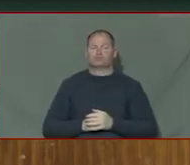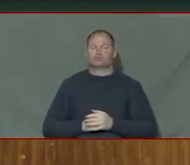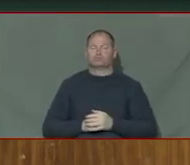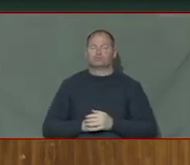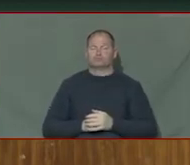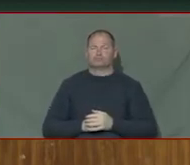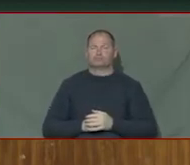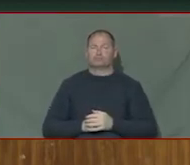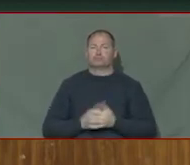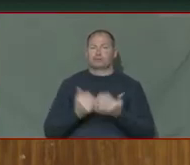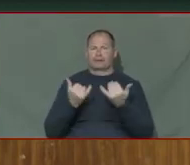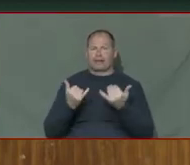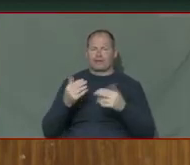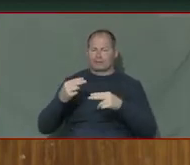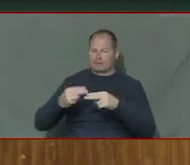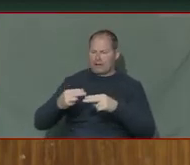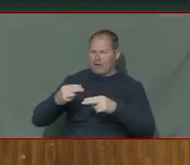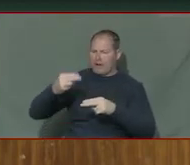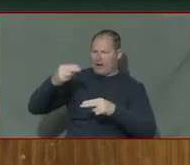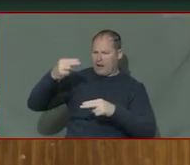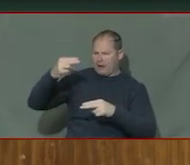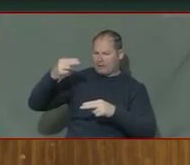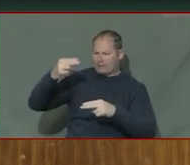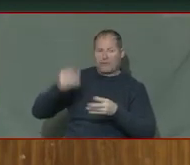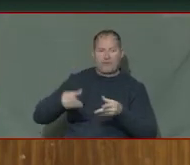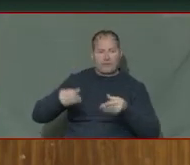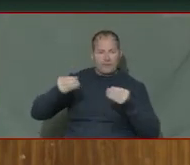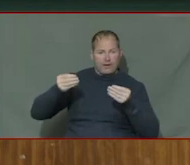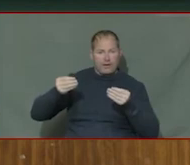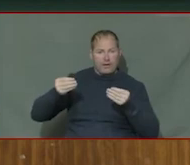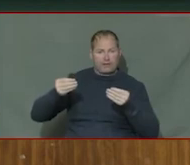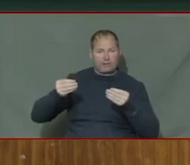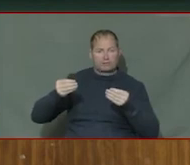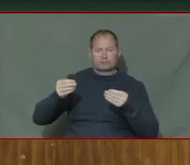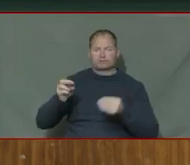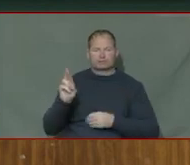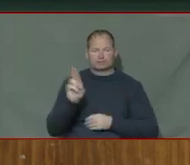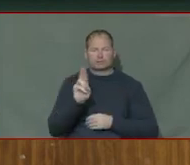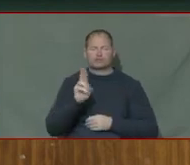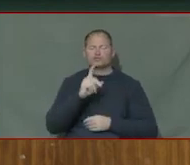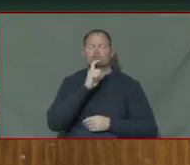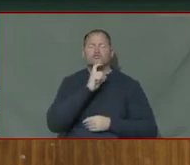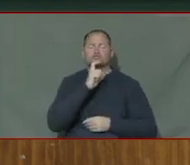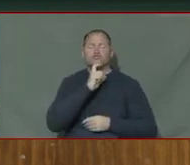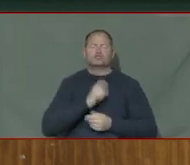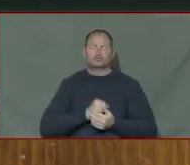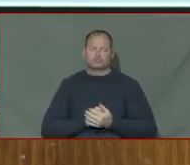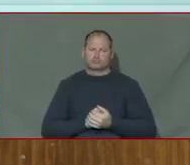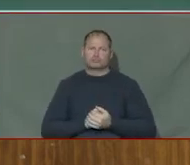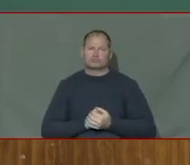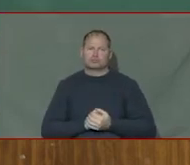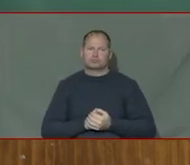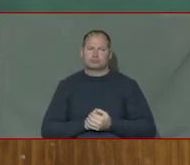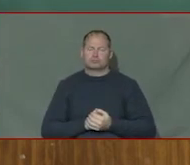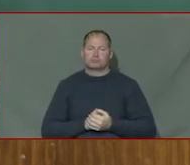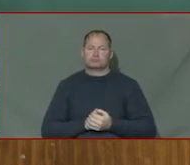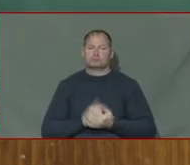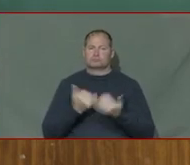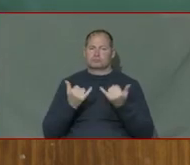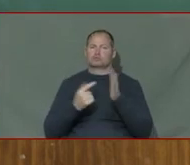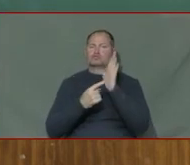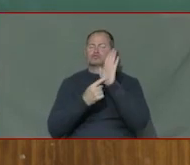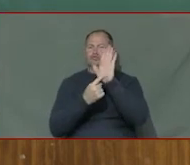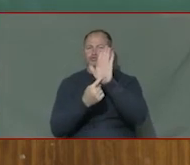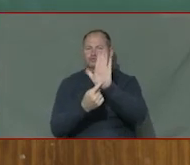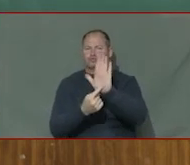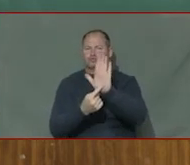Right, determine the height of the can in terms of the radius. Now people take note. This here is